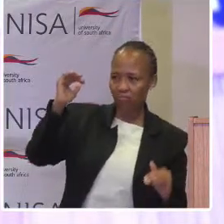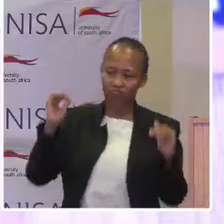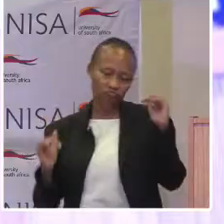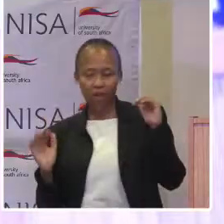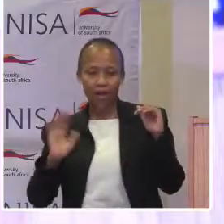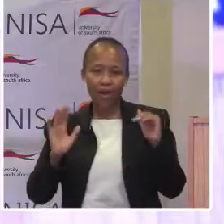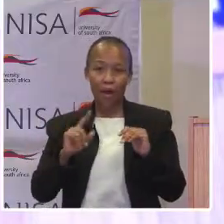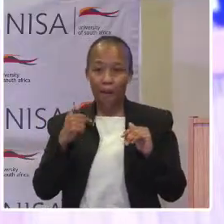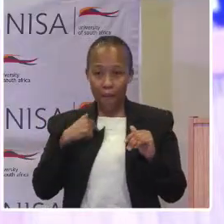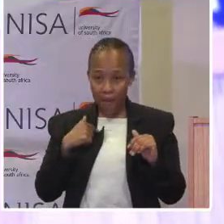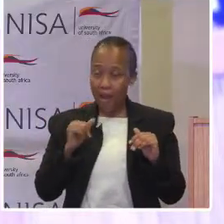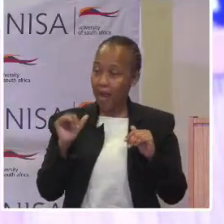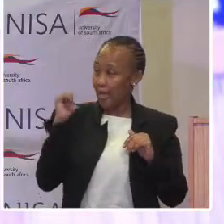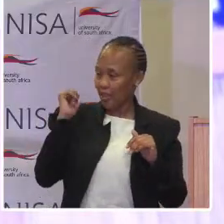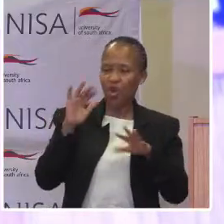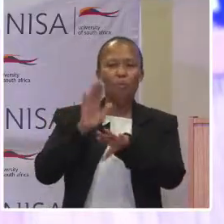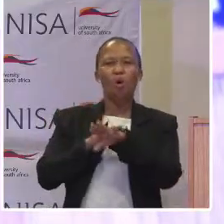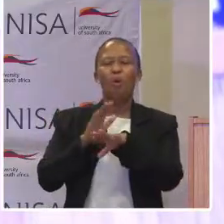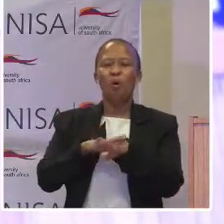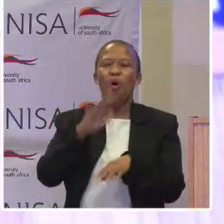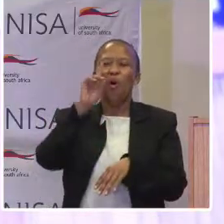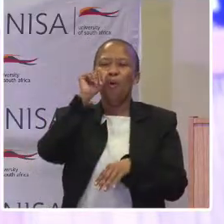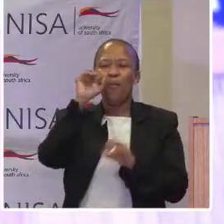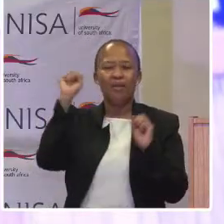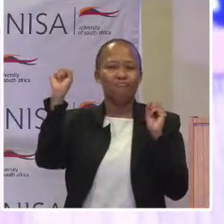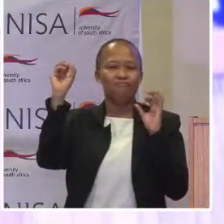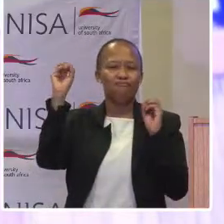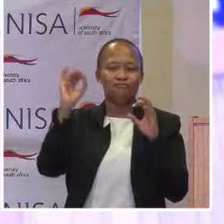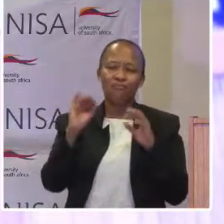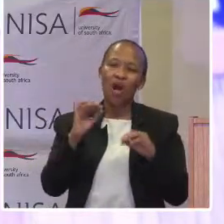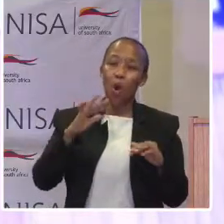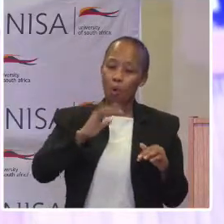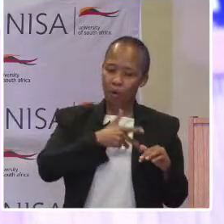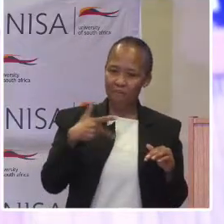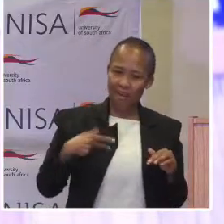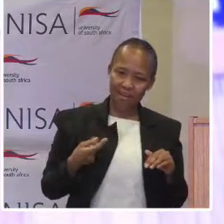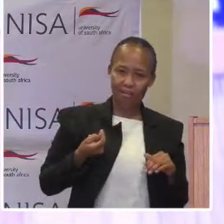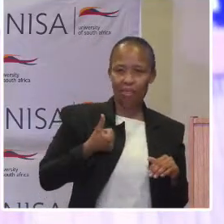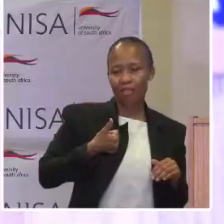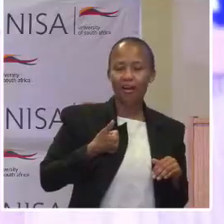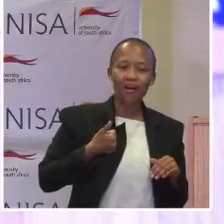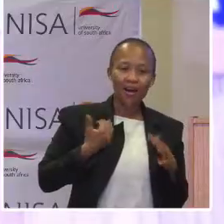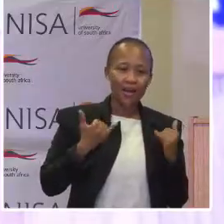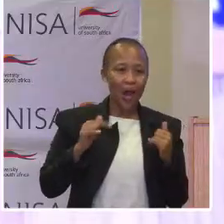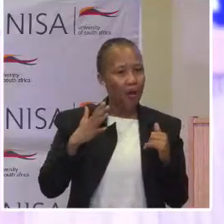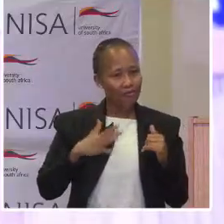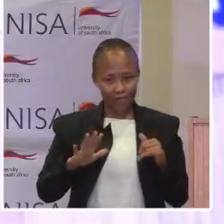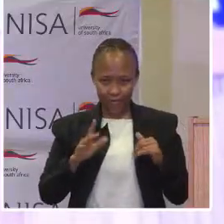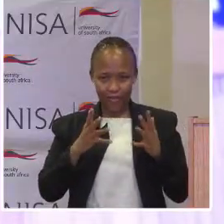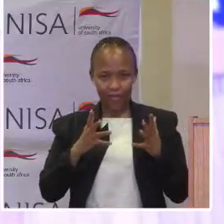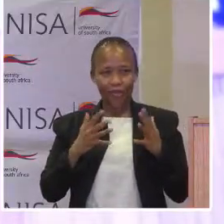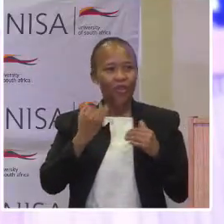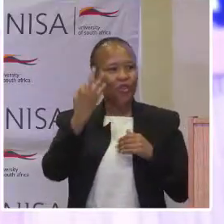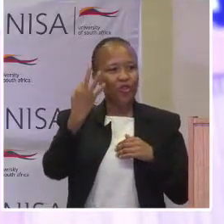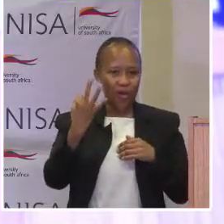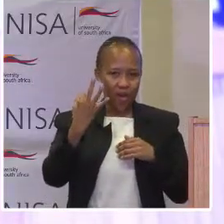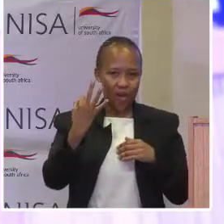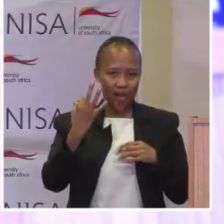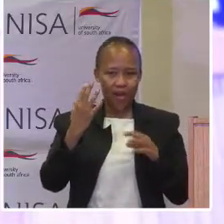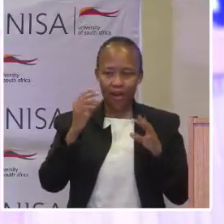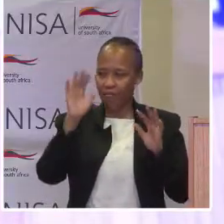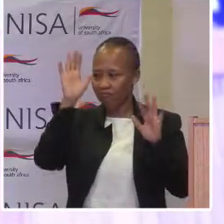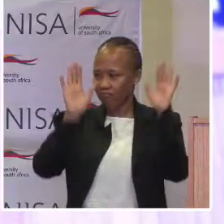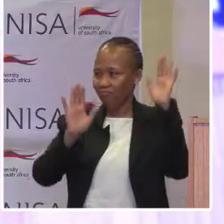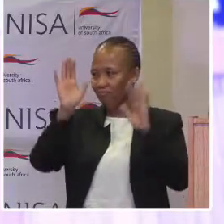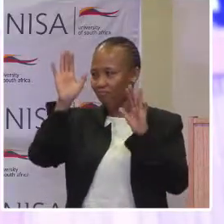the men do the talk. We're here to all contribute towards the Aerotropolis project across the African continent. 3 quick hands.